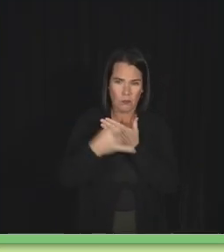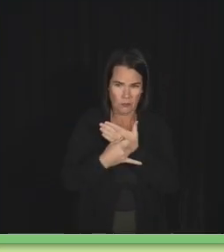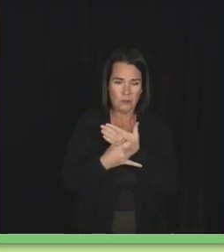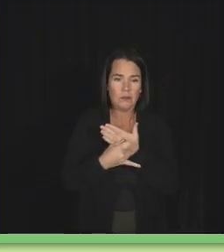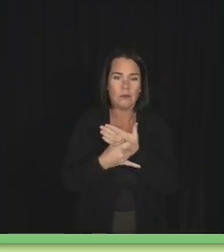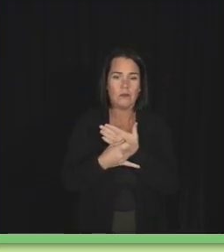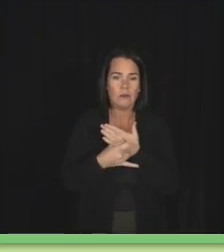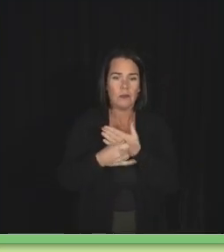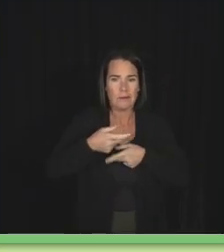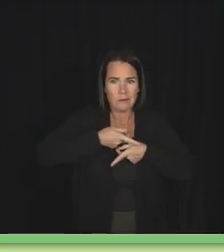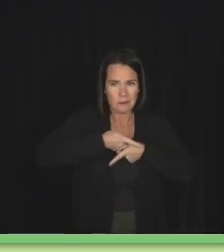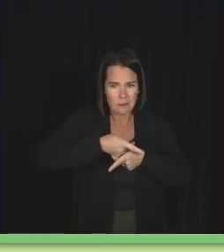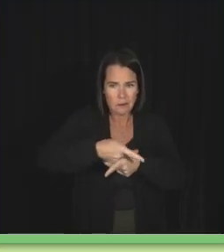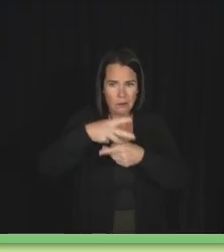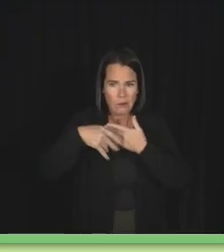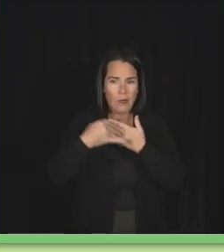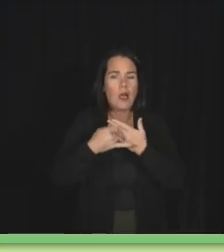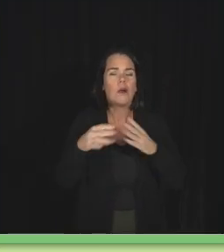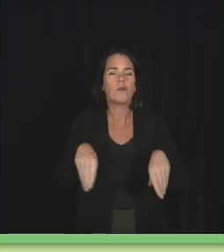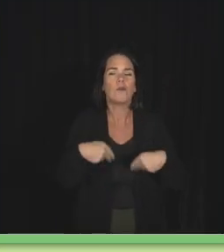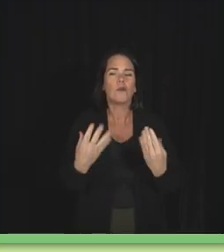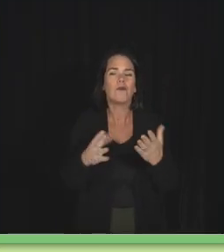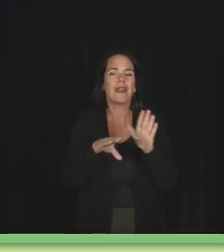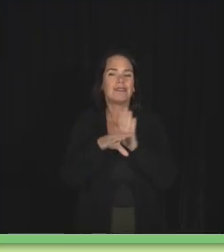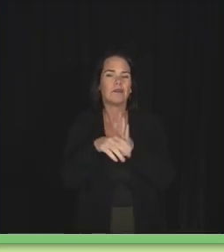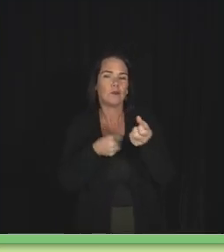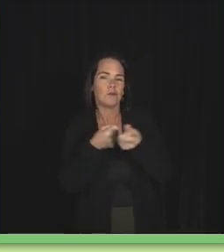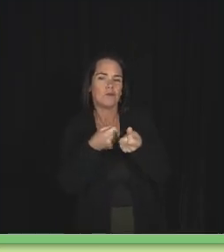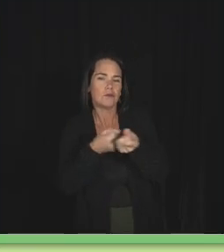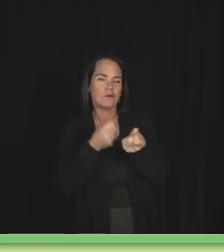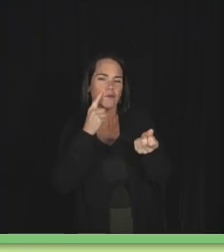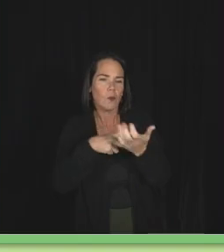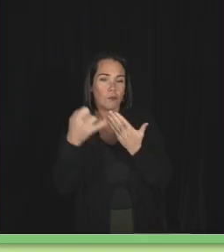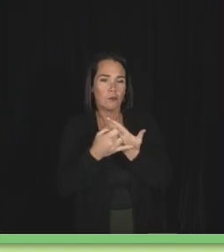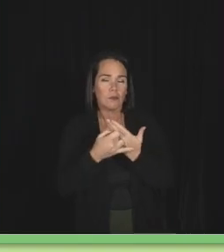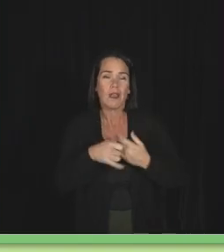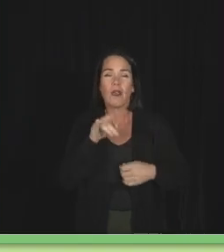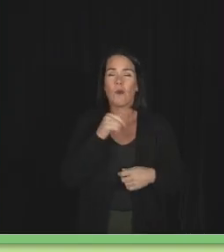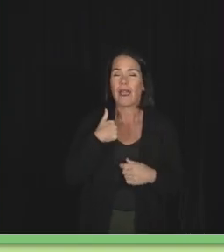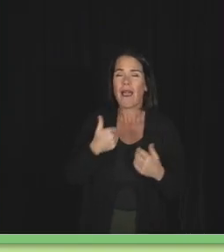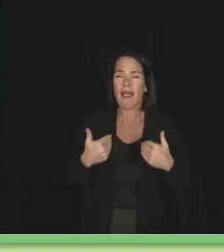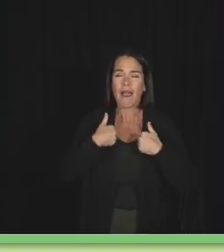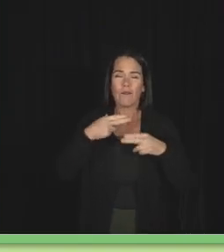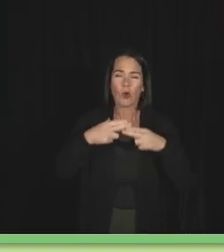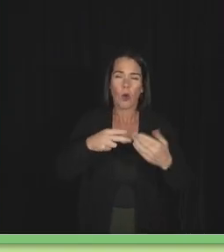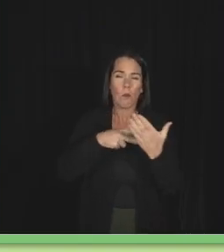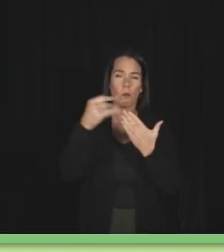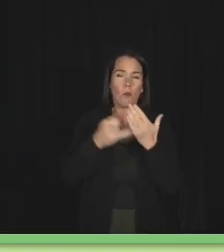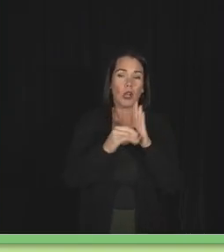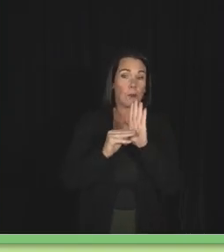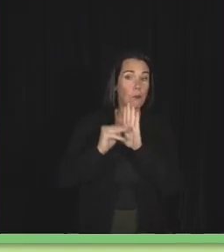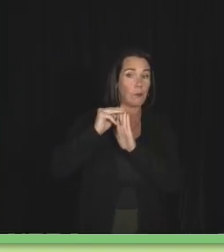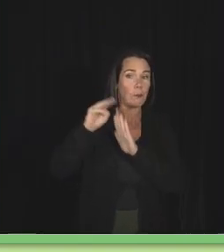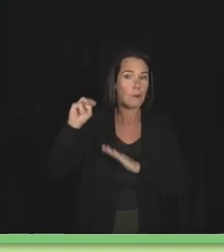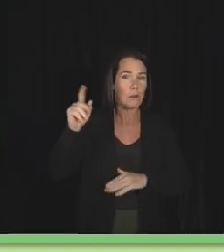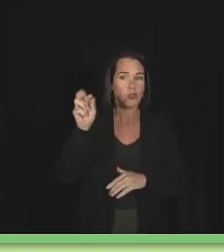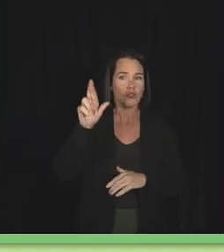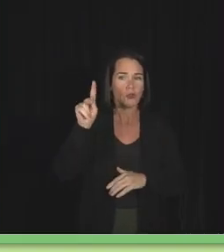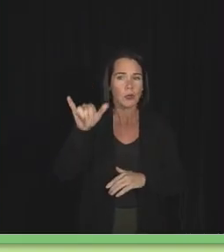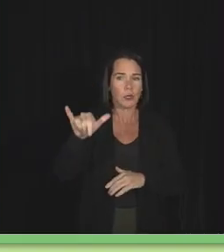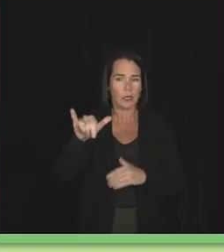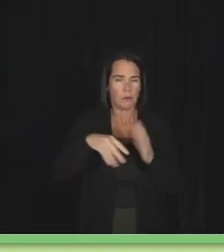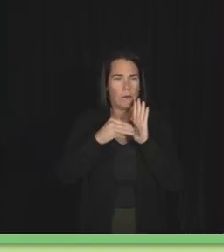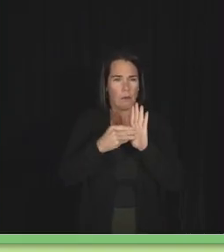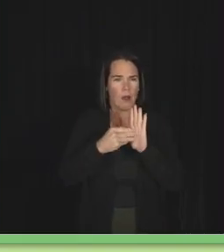and providing development for projects. The project maturity model, which helps projects and provides them